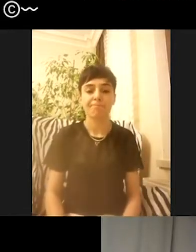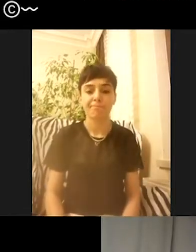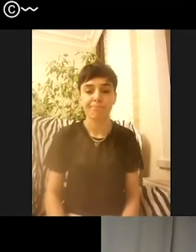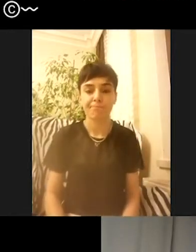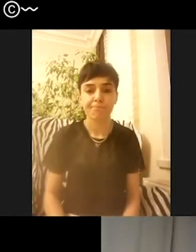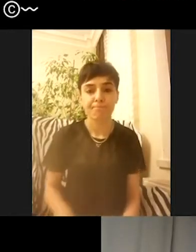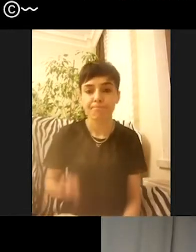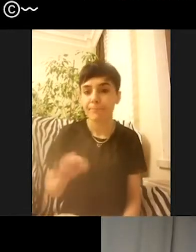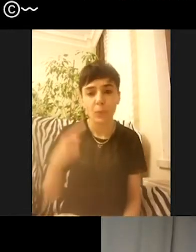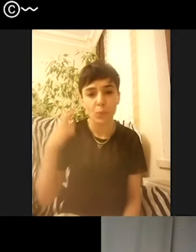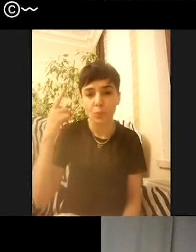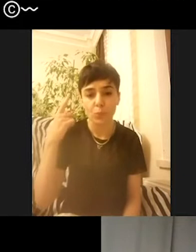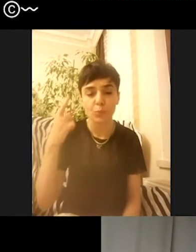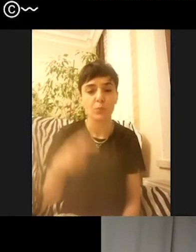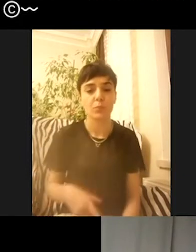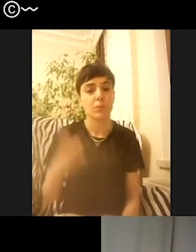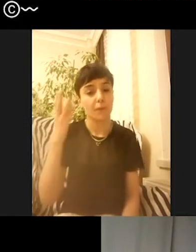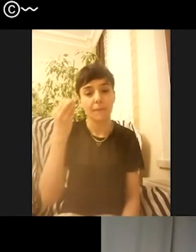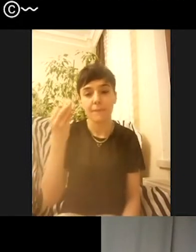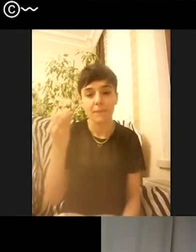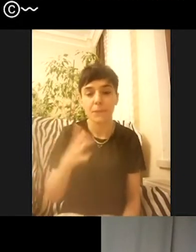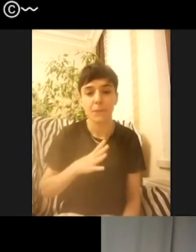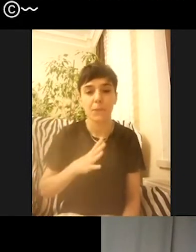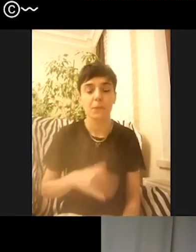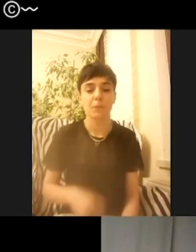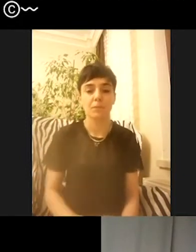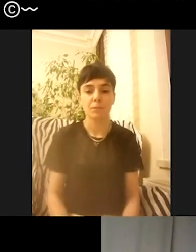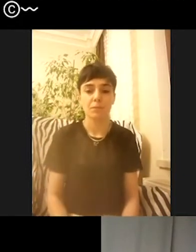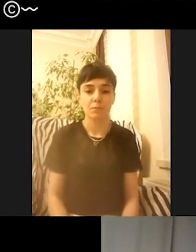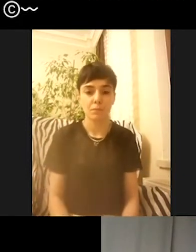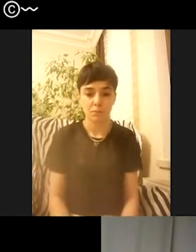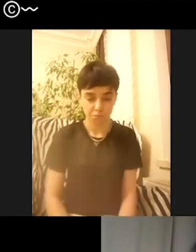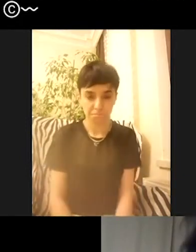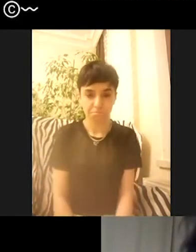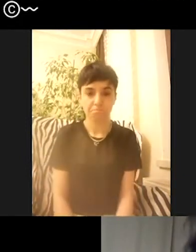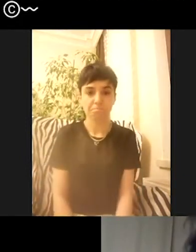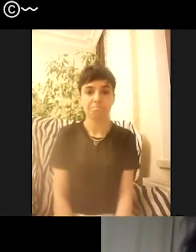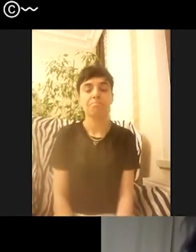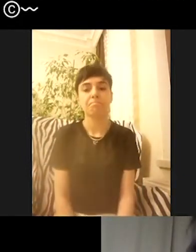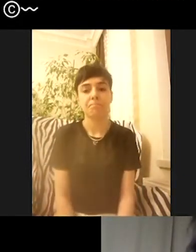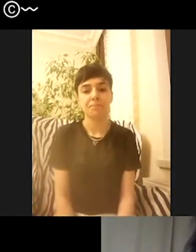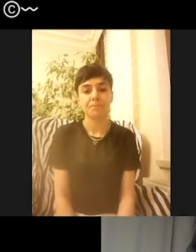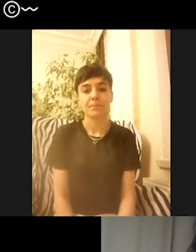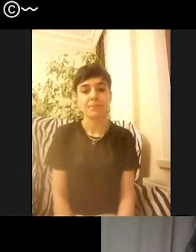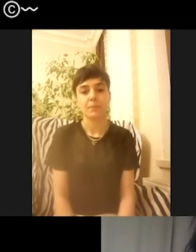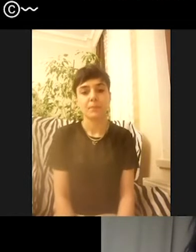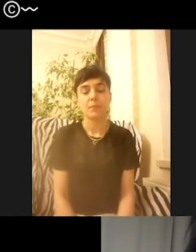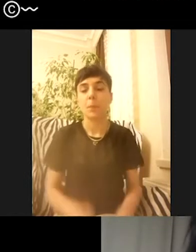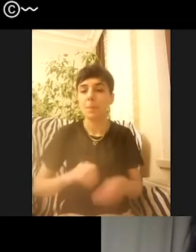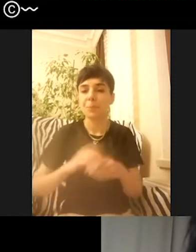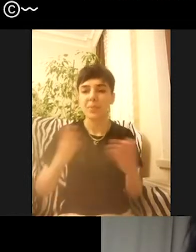So let me start with about how the club was closed first. So maybe you can find